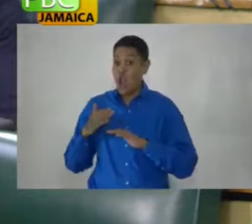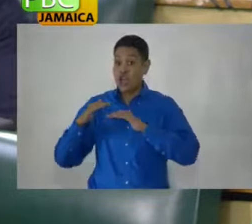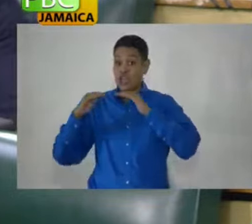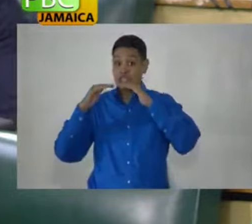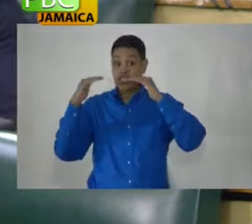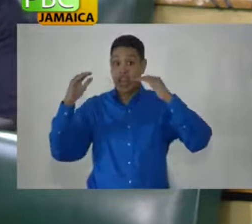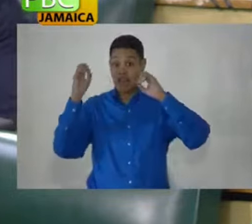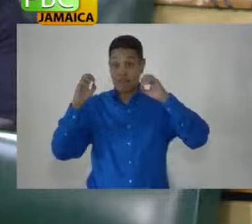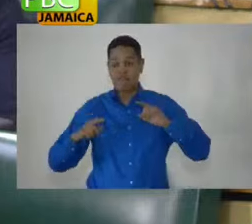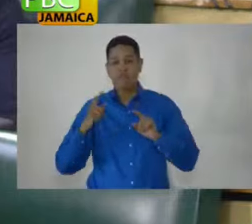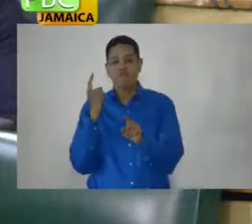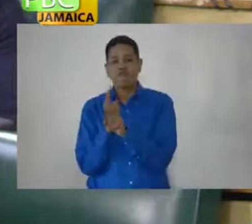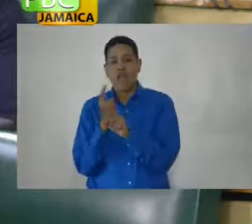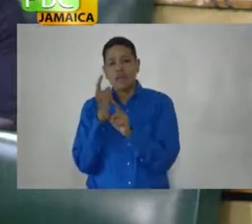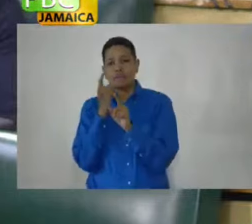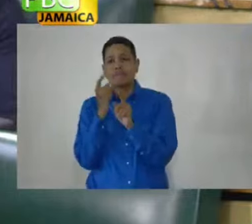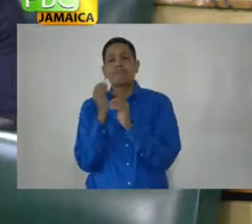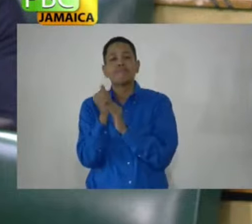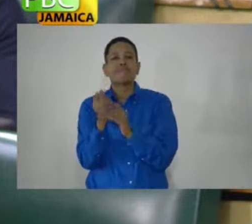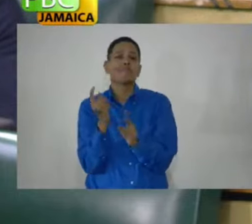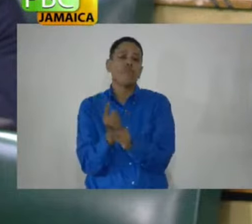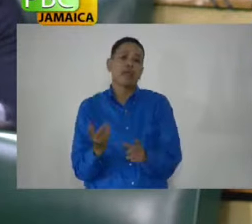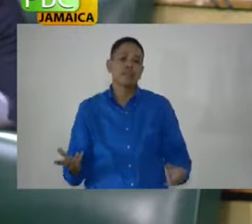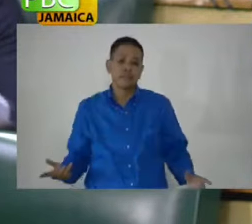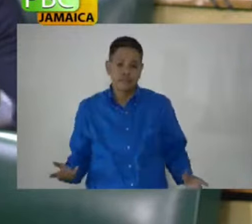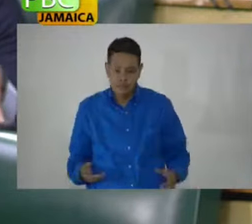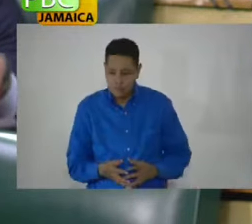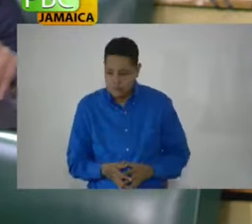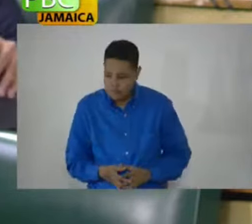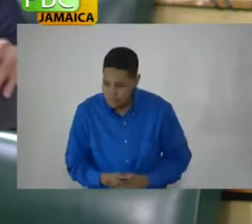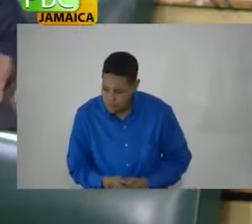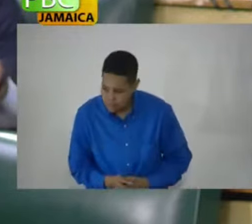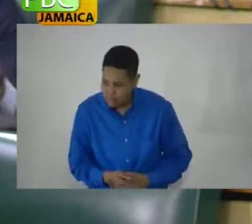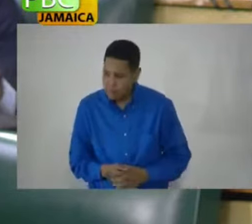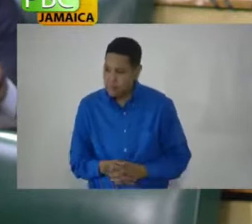step in the right direction, Madam Speaker.